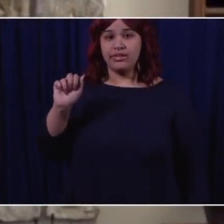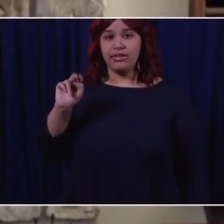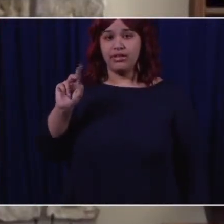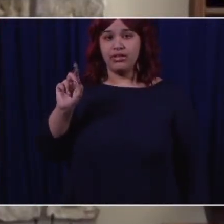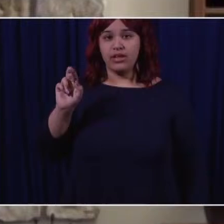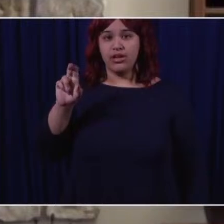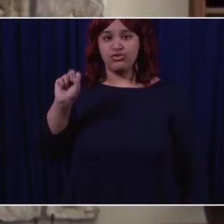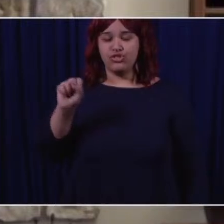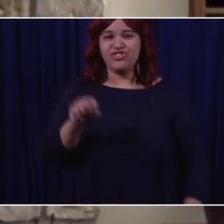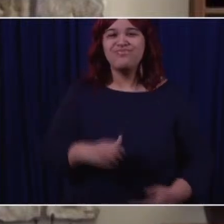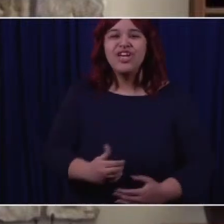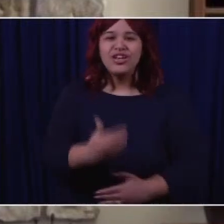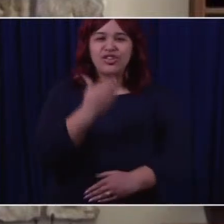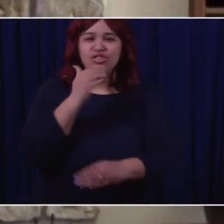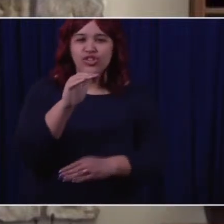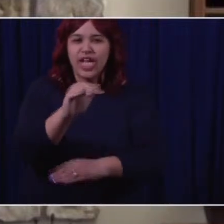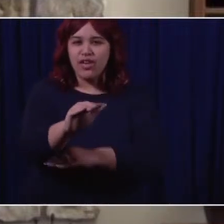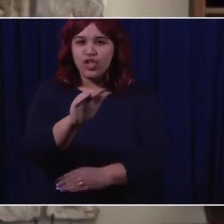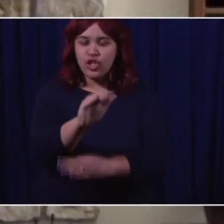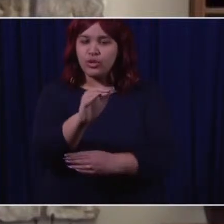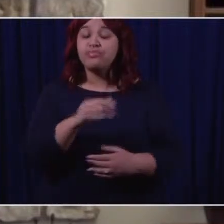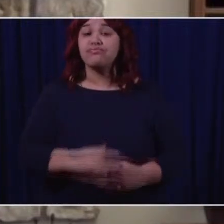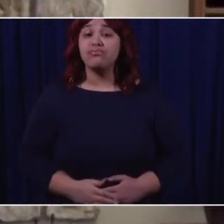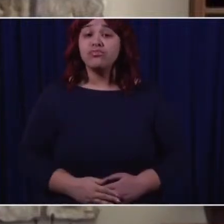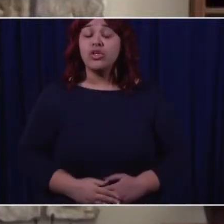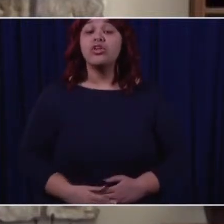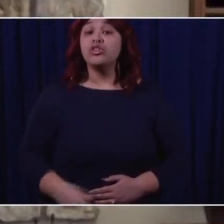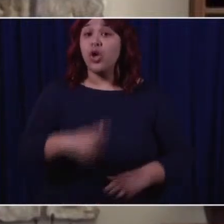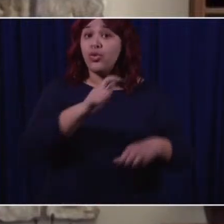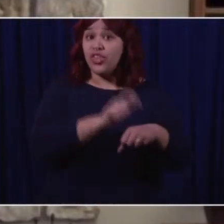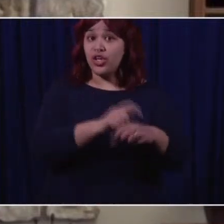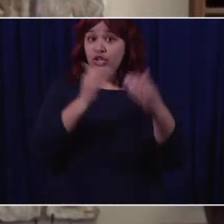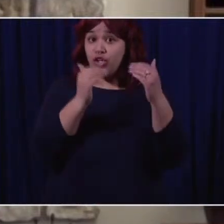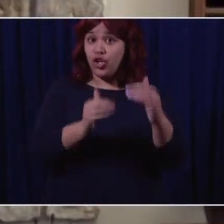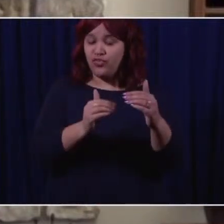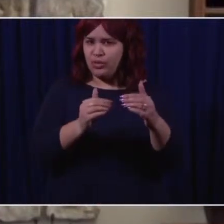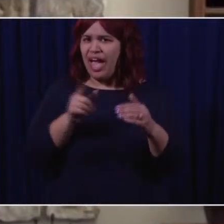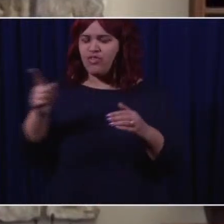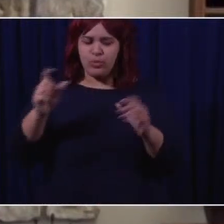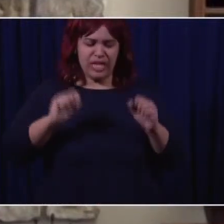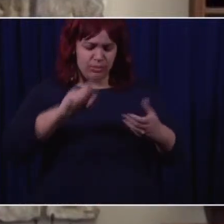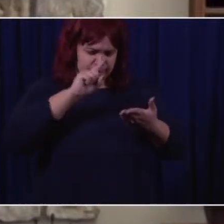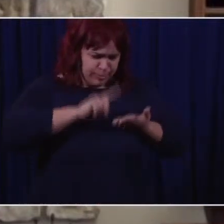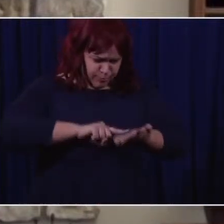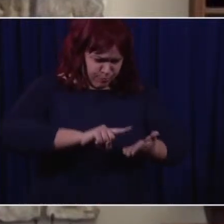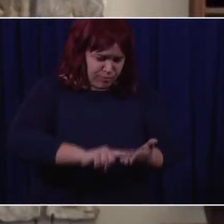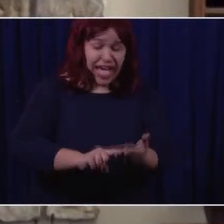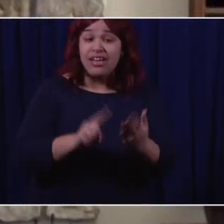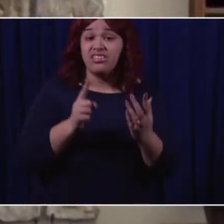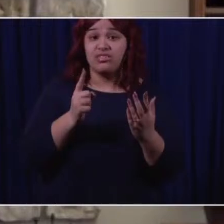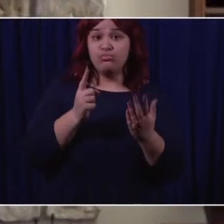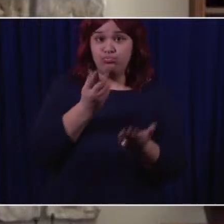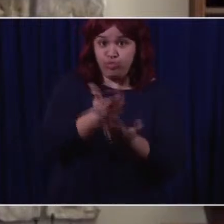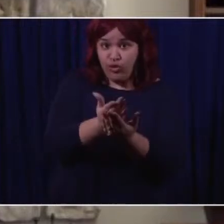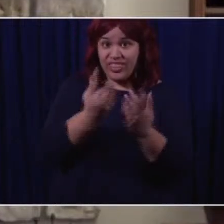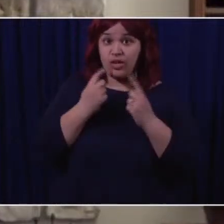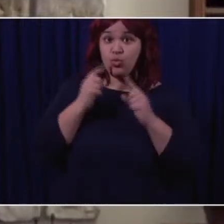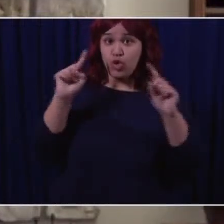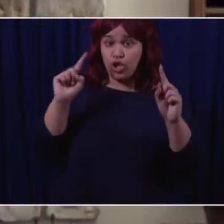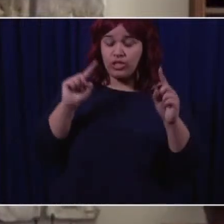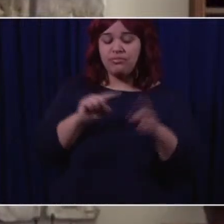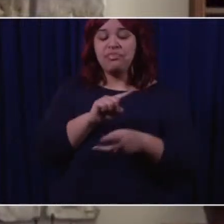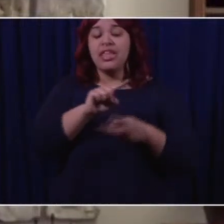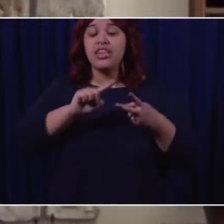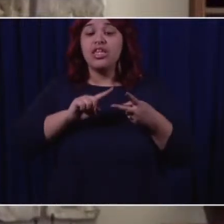that points to the curfew working? You've also mentioned that you're going to focus on vaccinating the most vulnerable. there